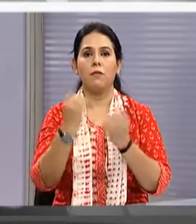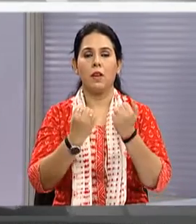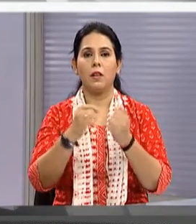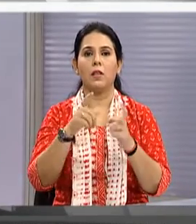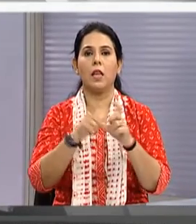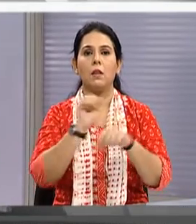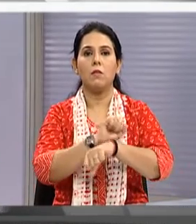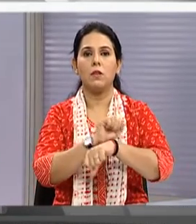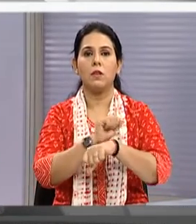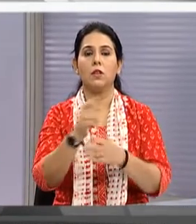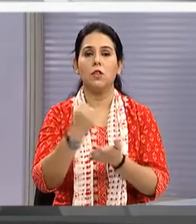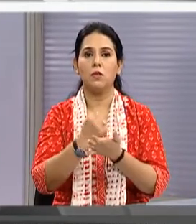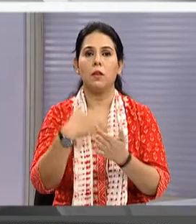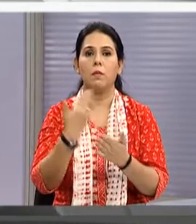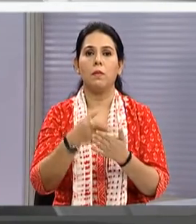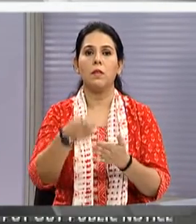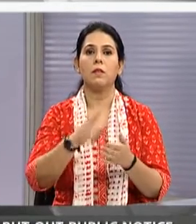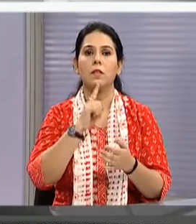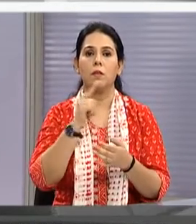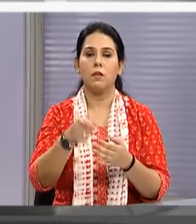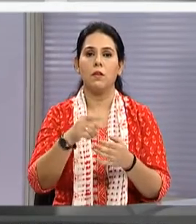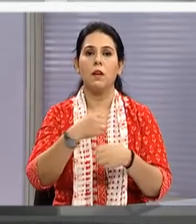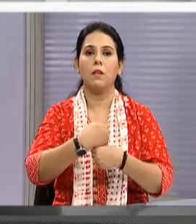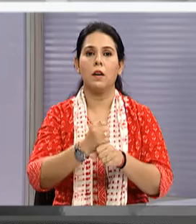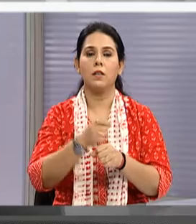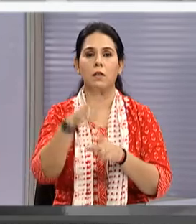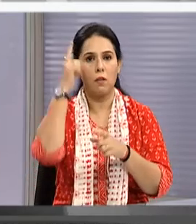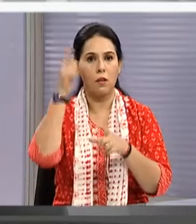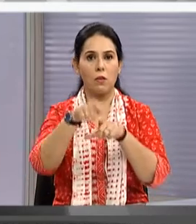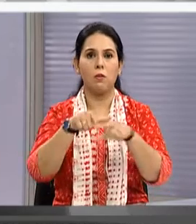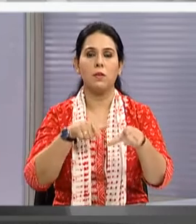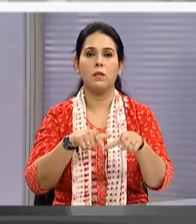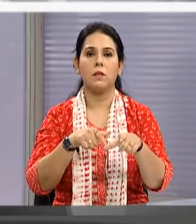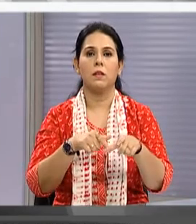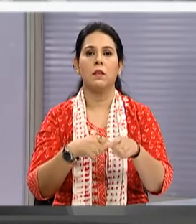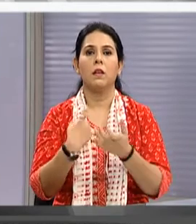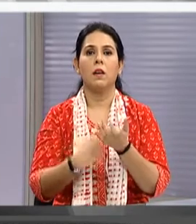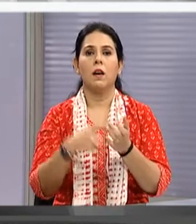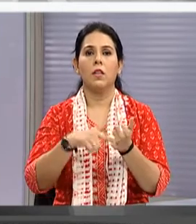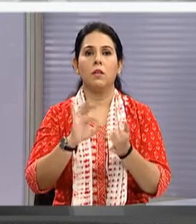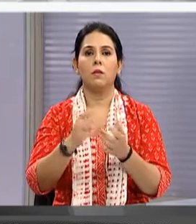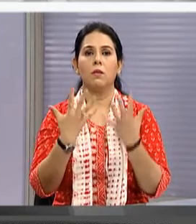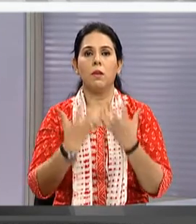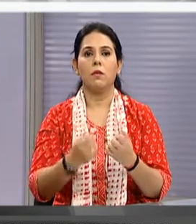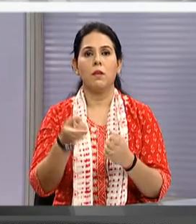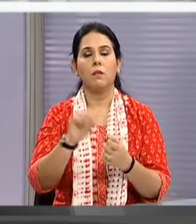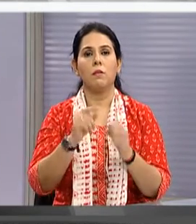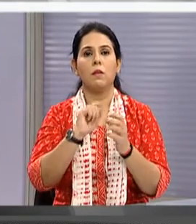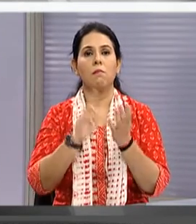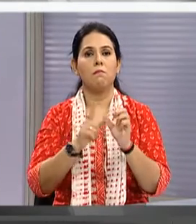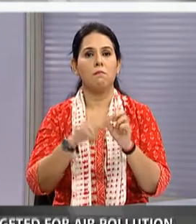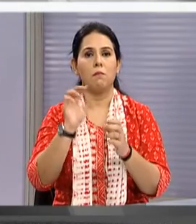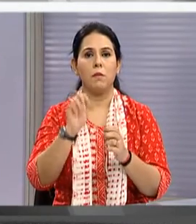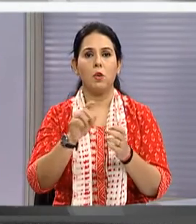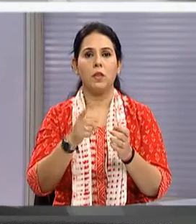to the Delhi police to ensure the implementation of its order with action on roads. The RTO is also required to put